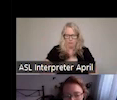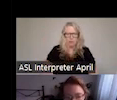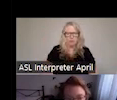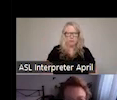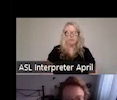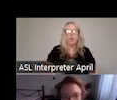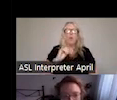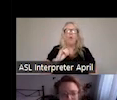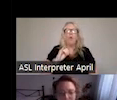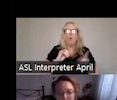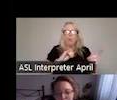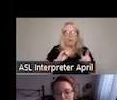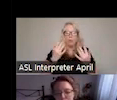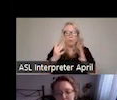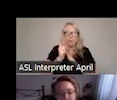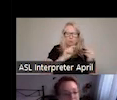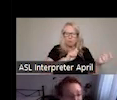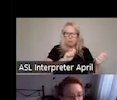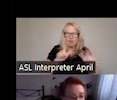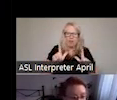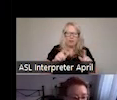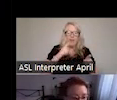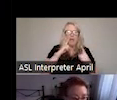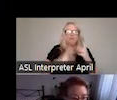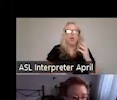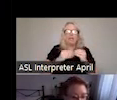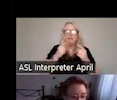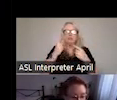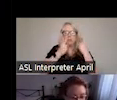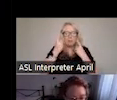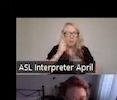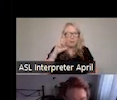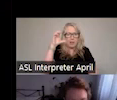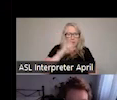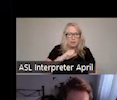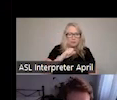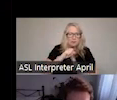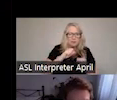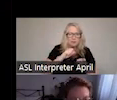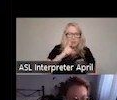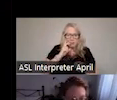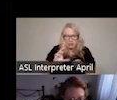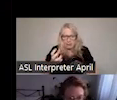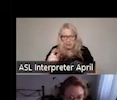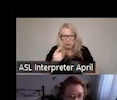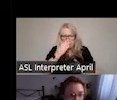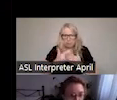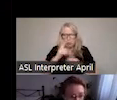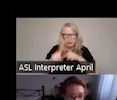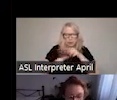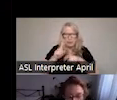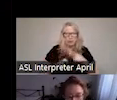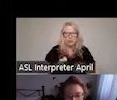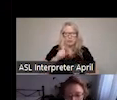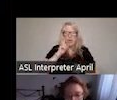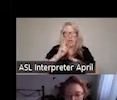Stay on this slide for just one more second. Any additional considerations that I missed? I'm looking in the chat and I see some good questions that I'll make sure to